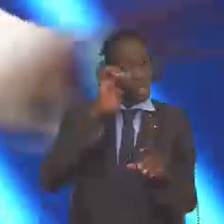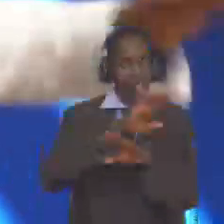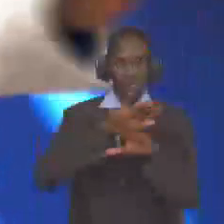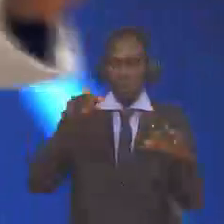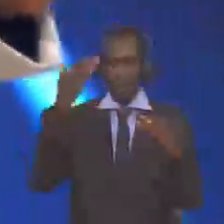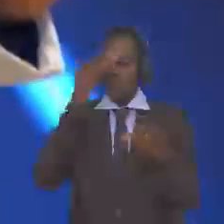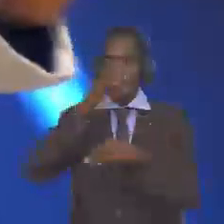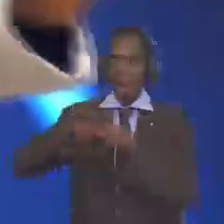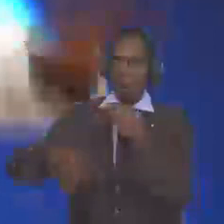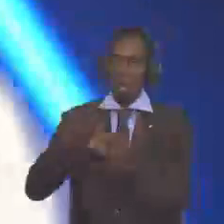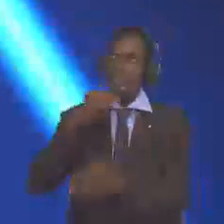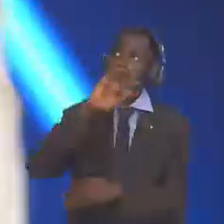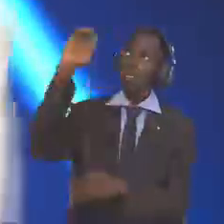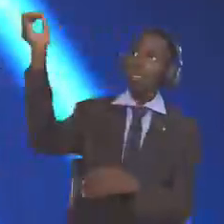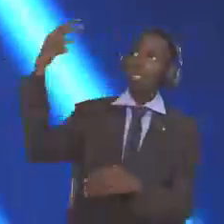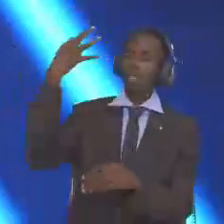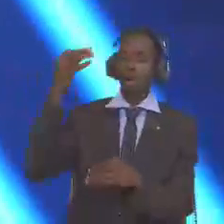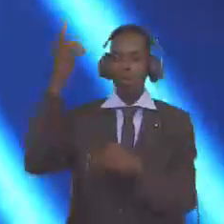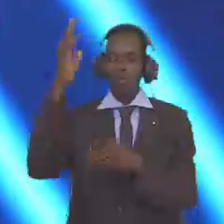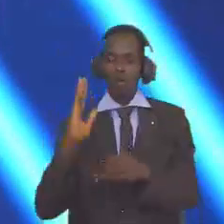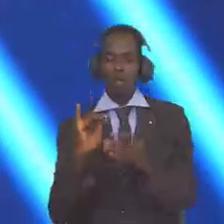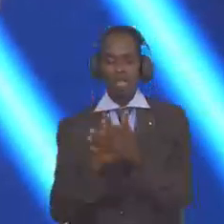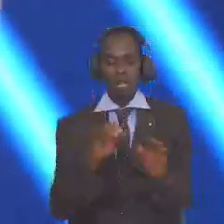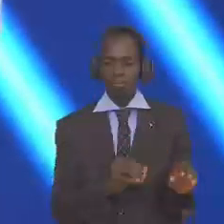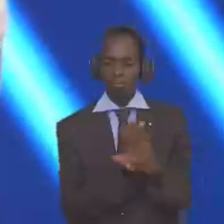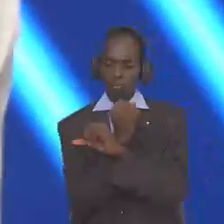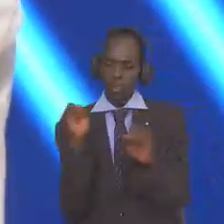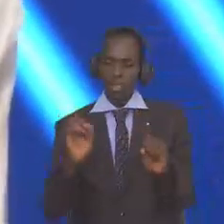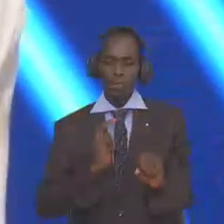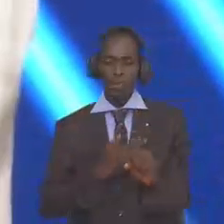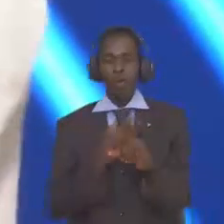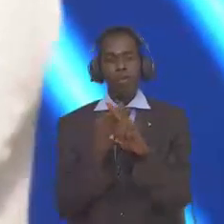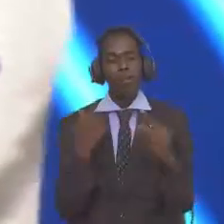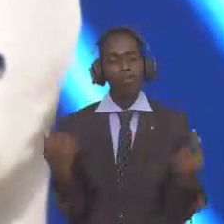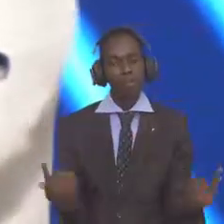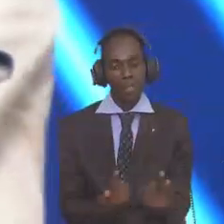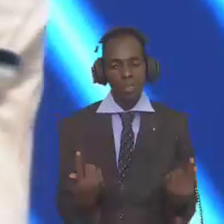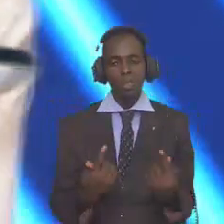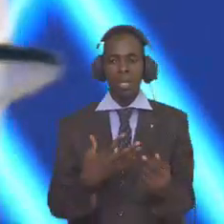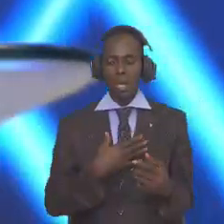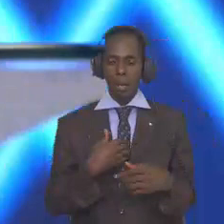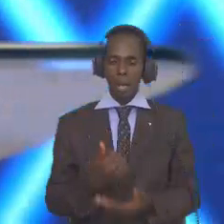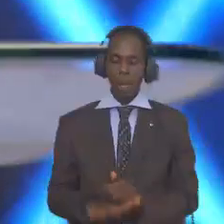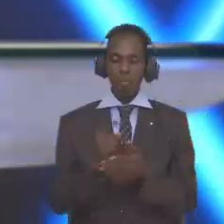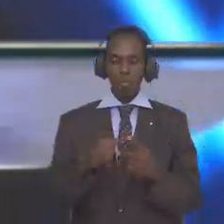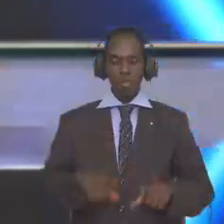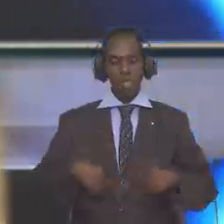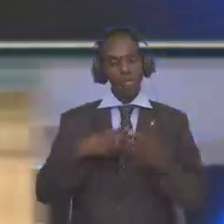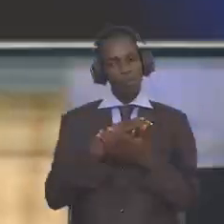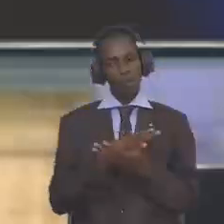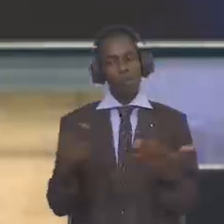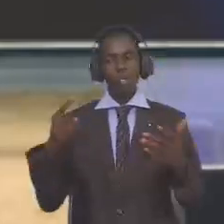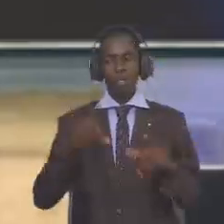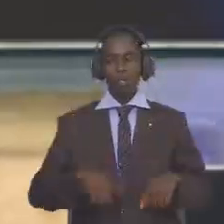that makes us free from sin and makes us to live a righteously holy life. Yes, it was